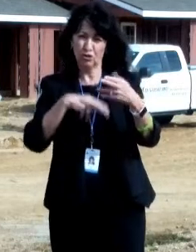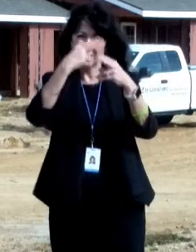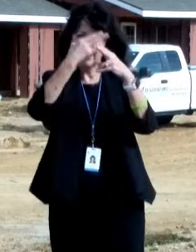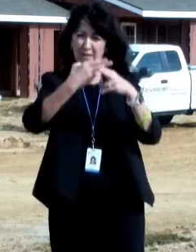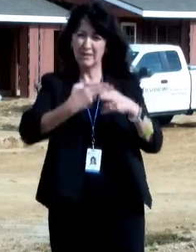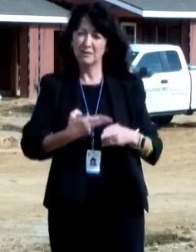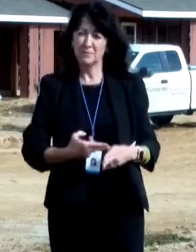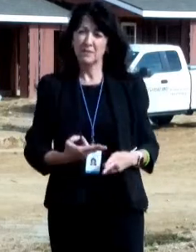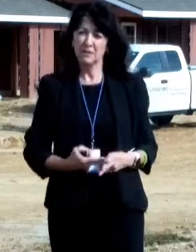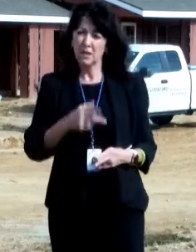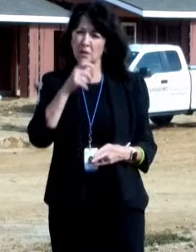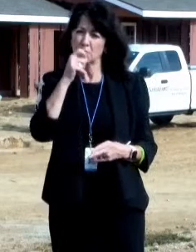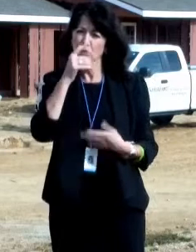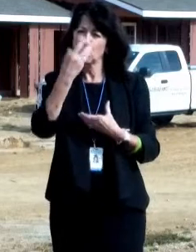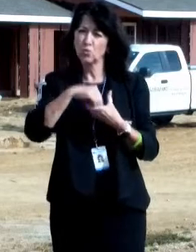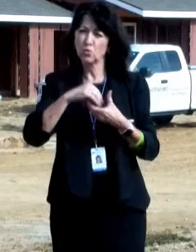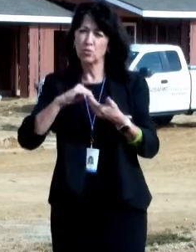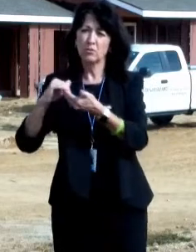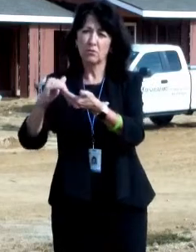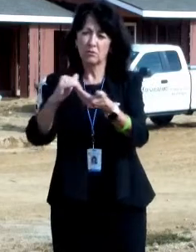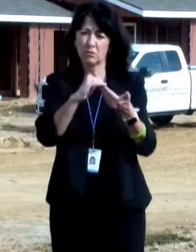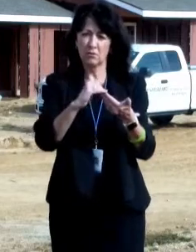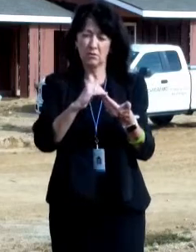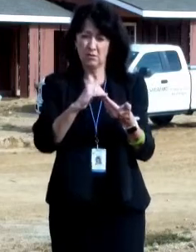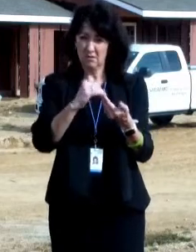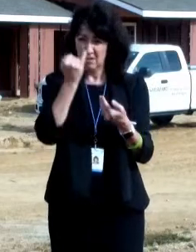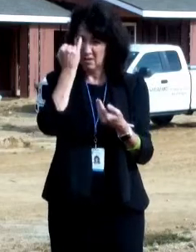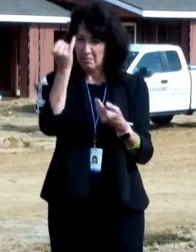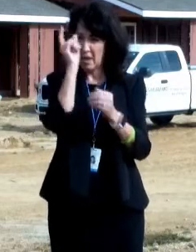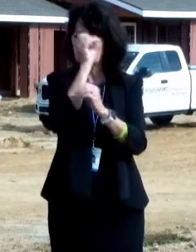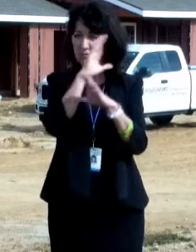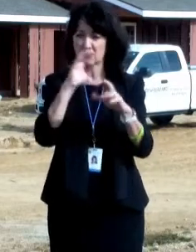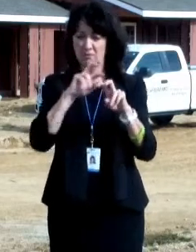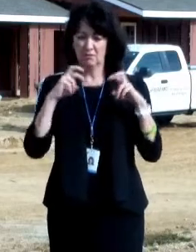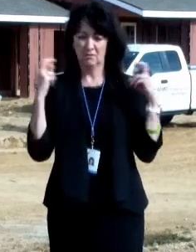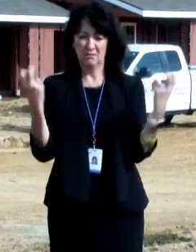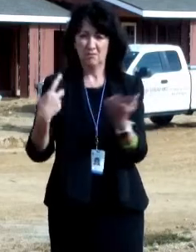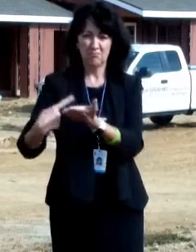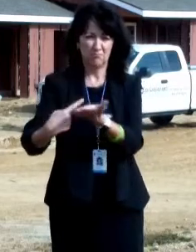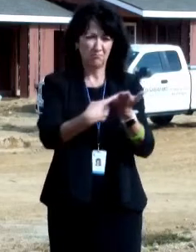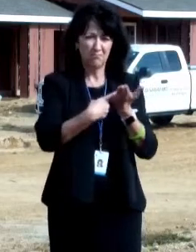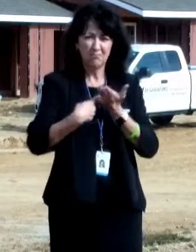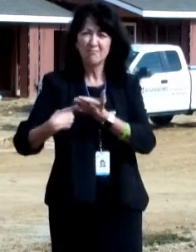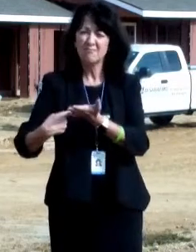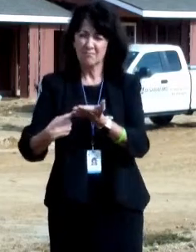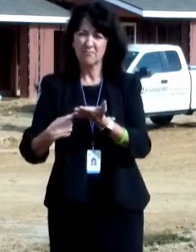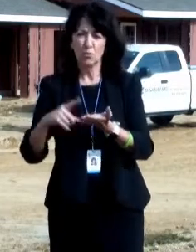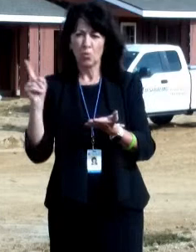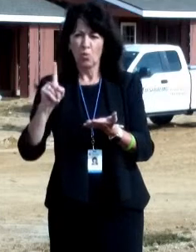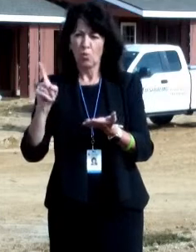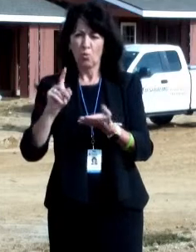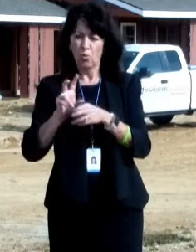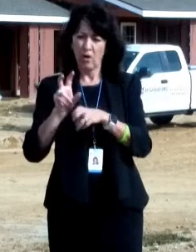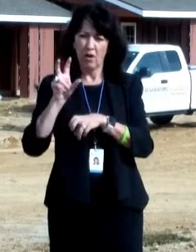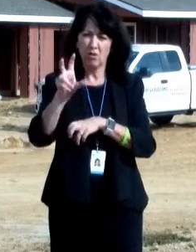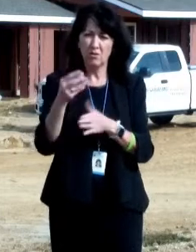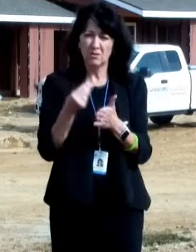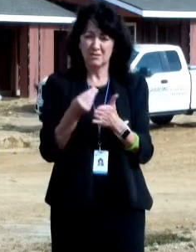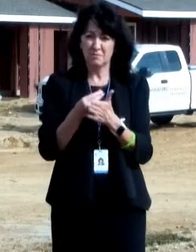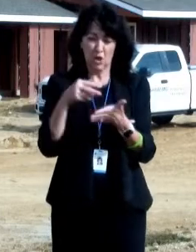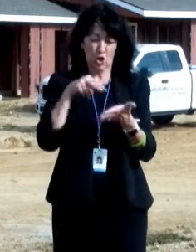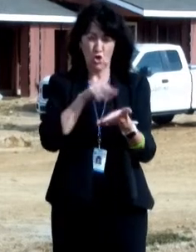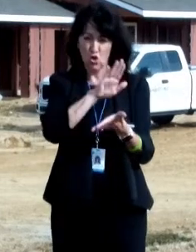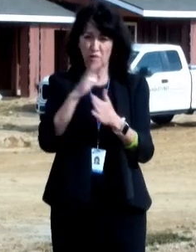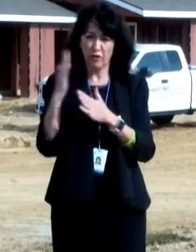table, defining where to put the funds. Really important. The work group, Reach Riverside, take a look at their plan. They've